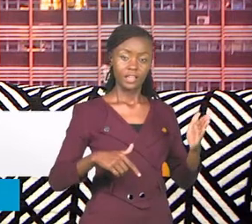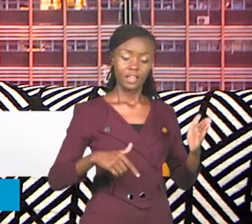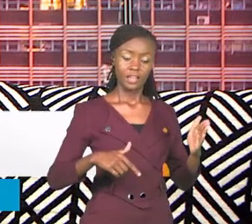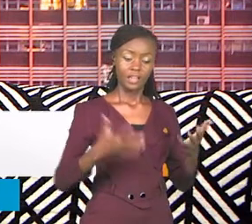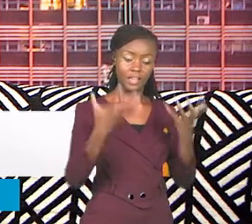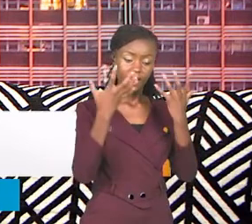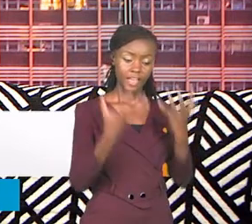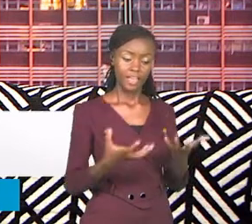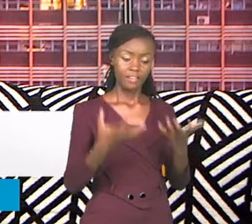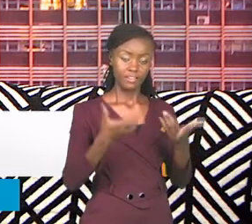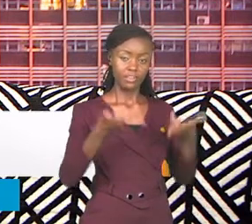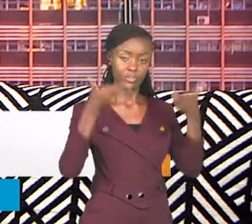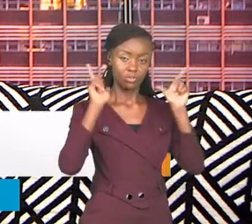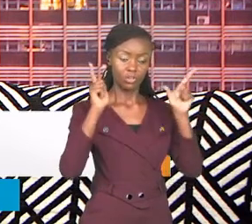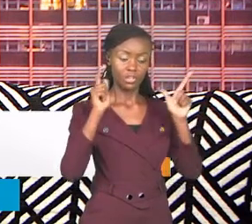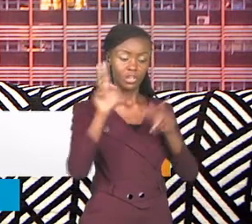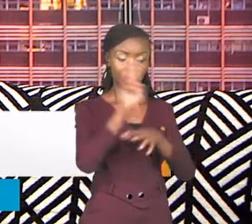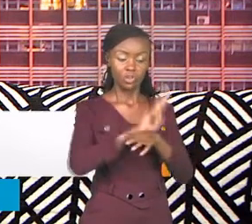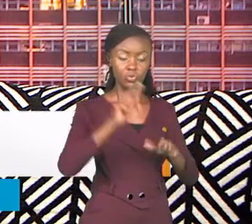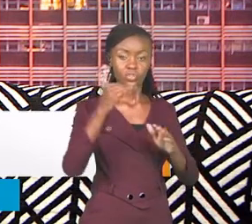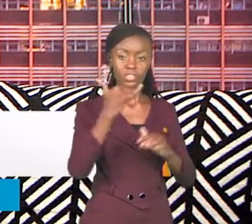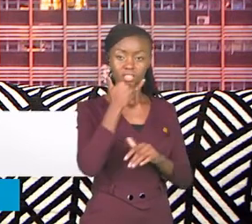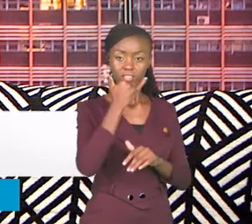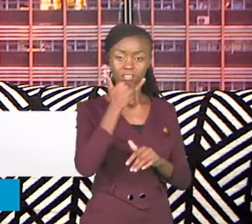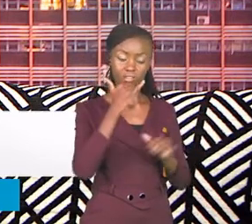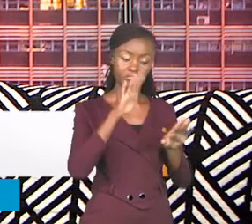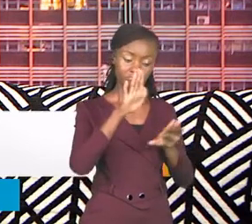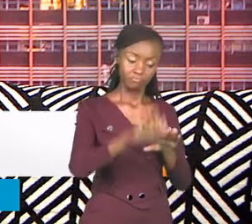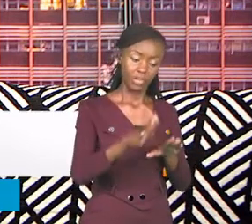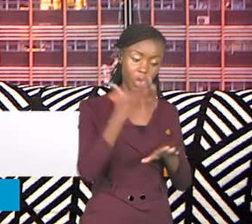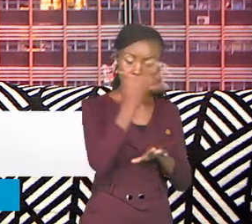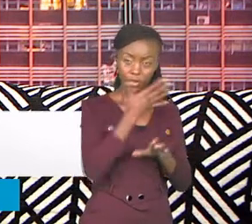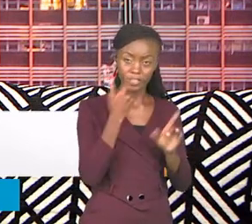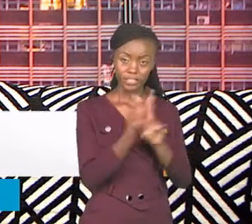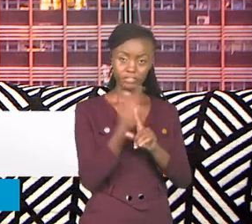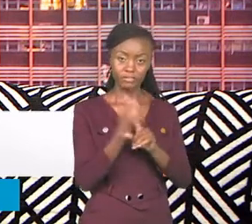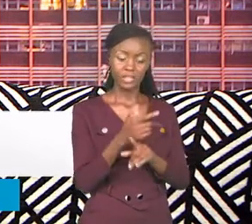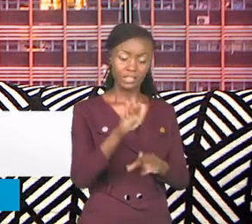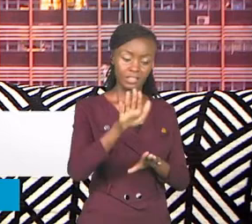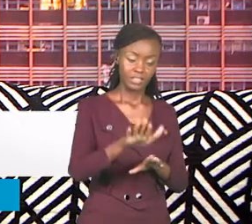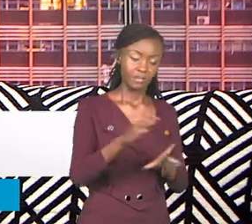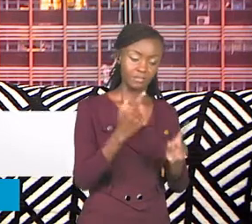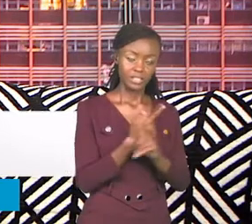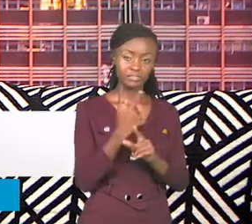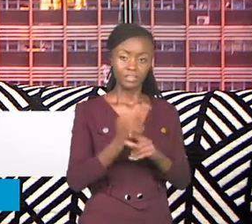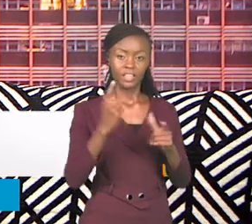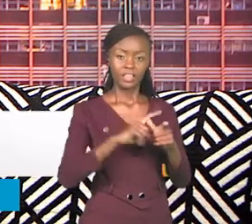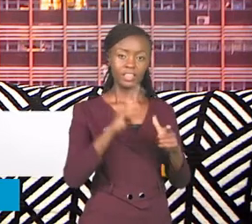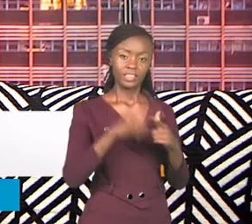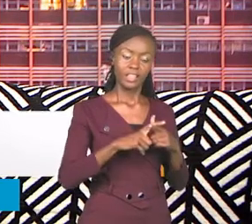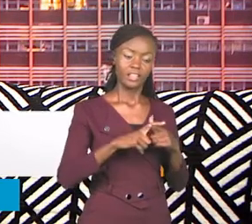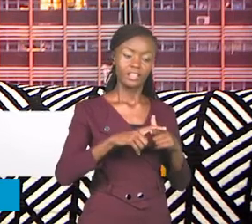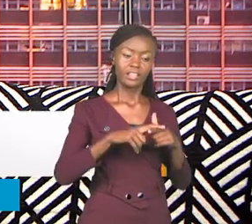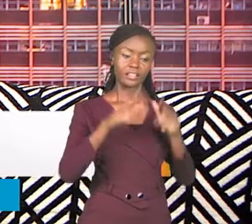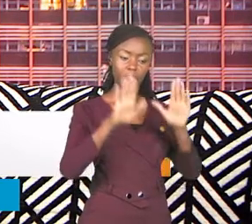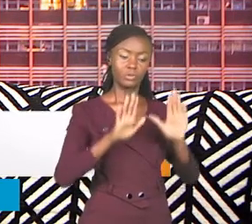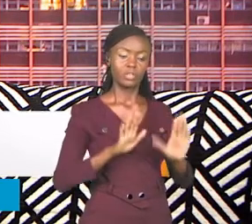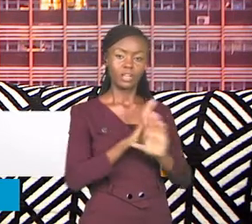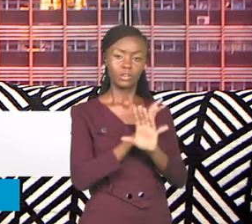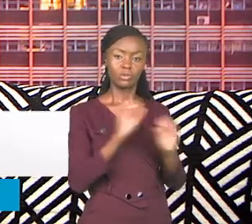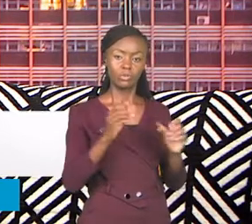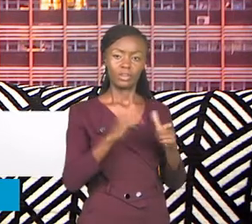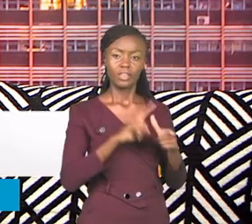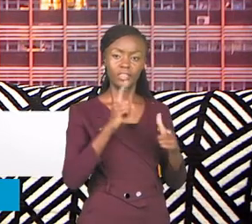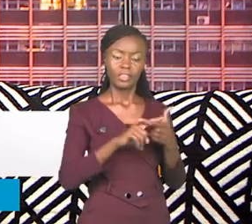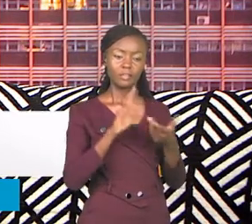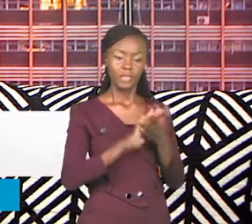in the wrong lubricants, you step on the braking pedals, it's just not holding, it gets hotter, the system gets